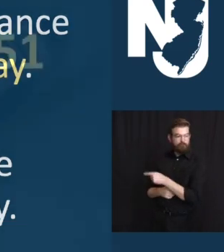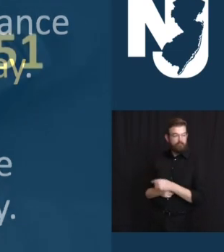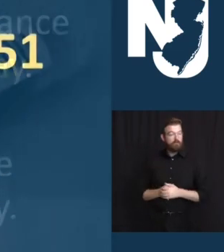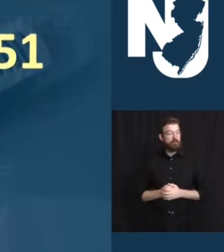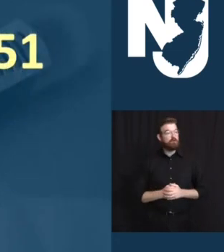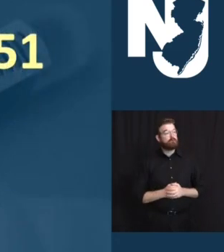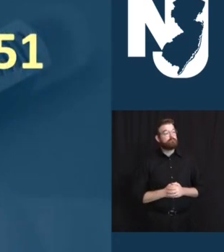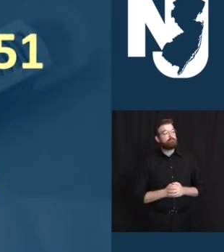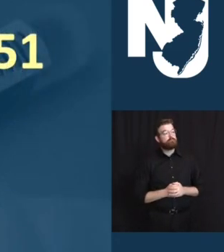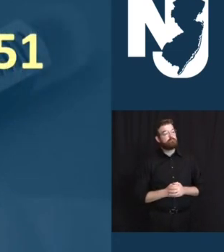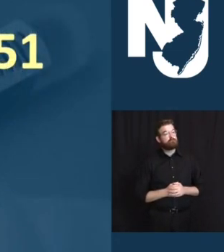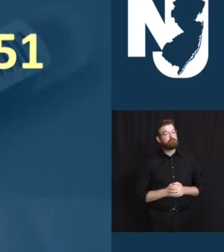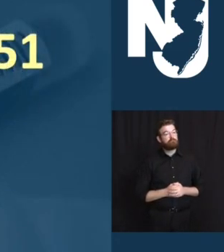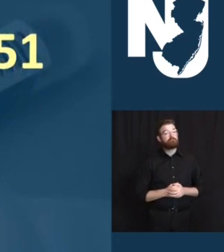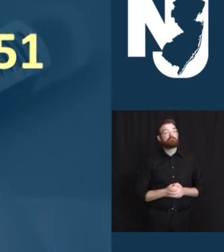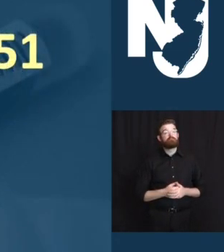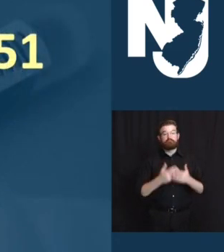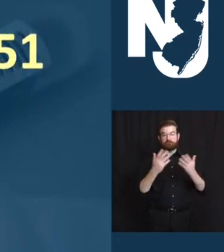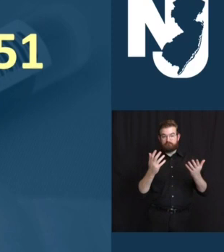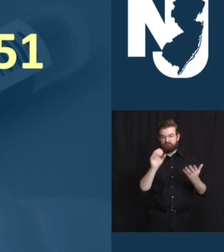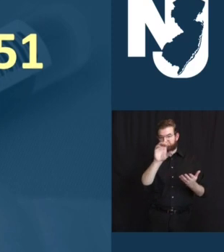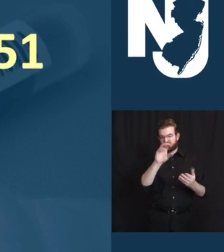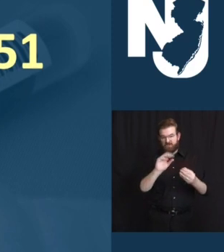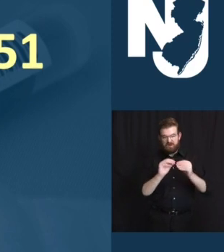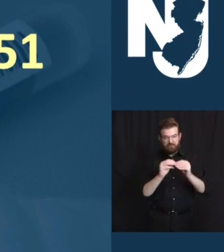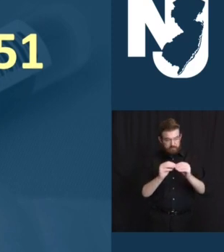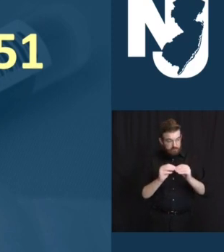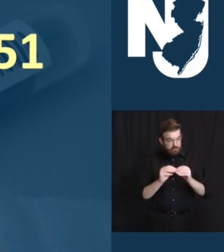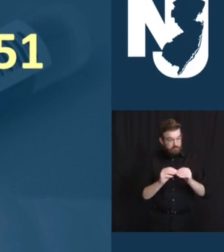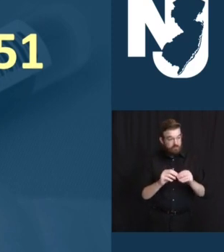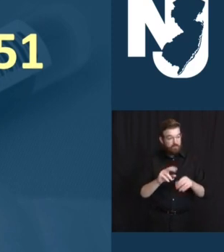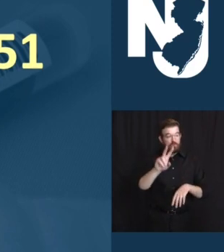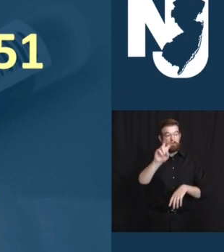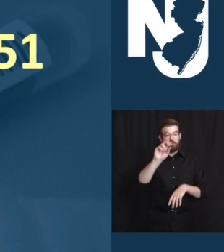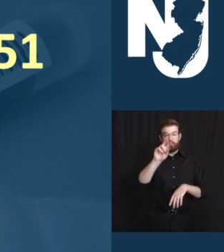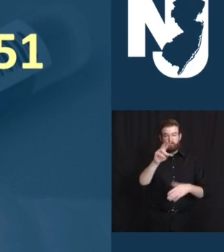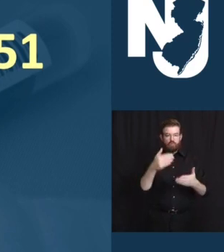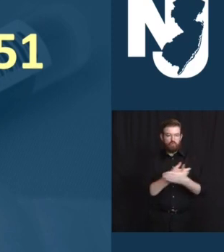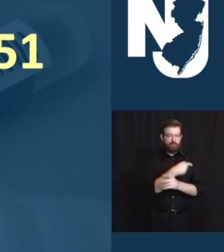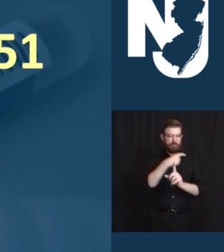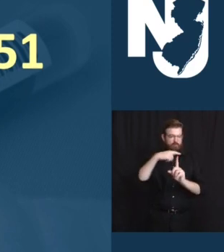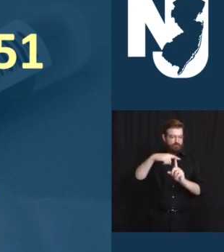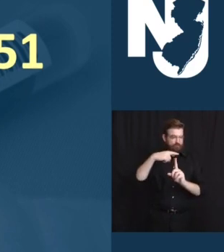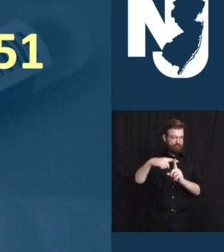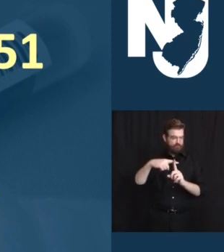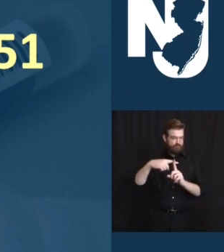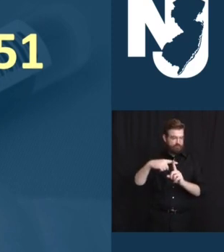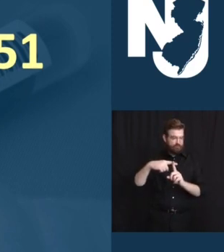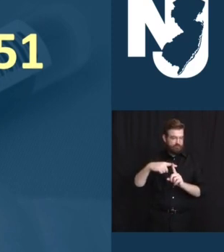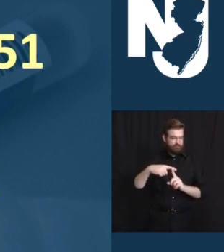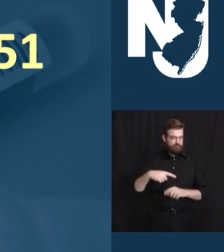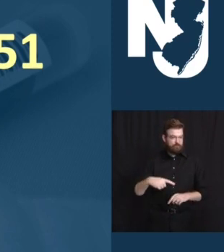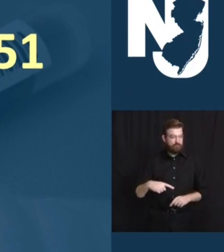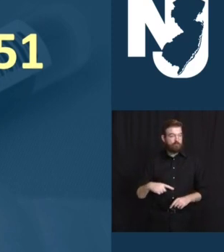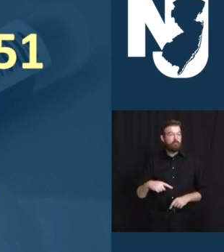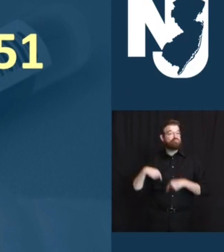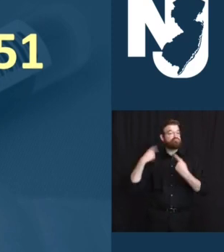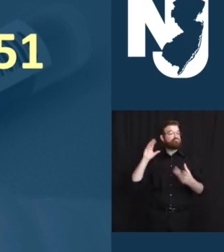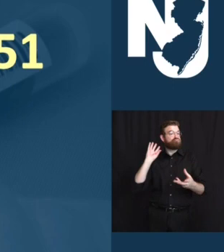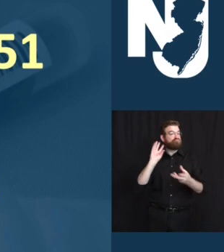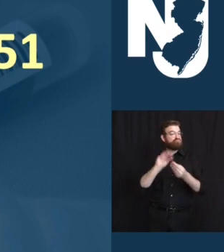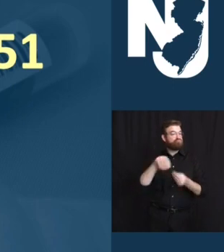we're announcing, Judy, 202 new cases, positive cases. The statewide cumulative total is